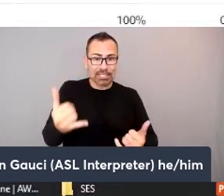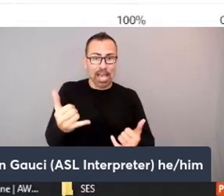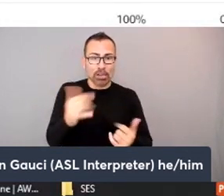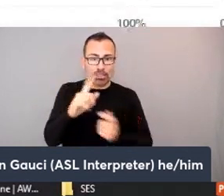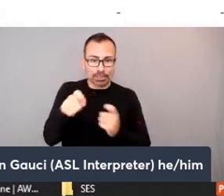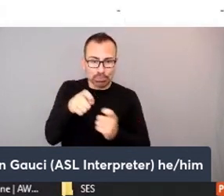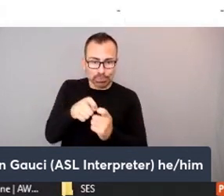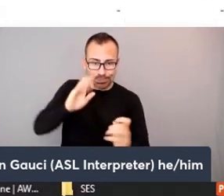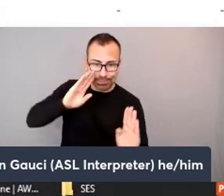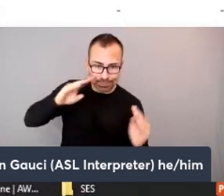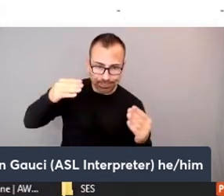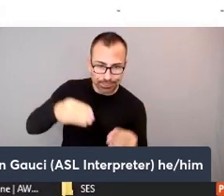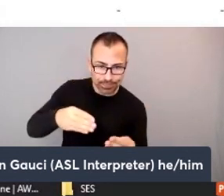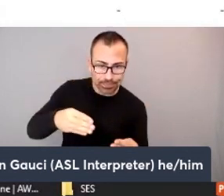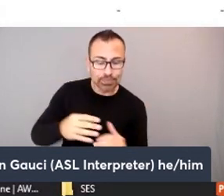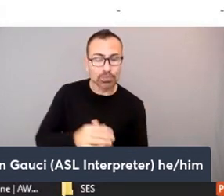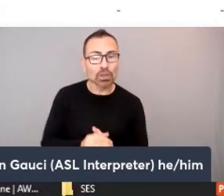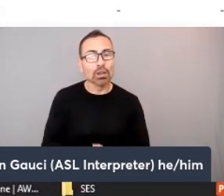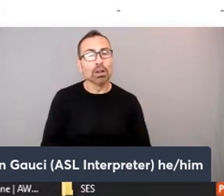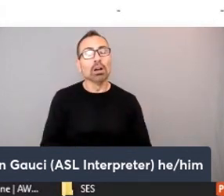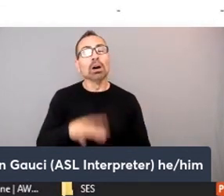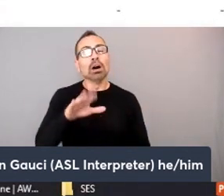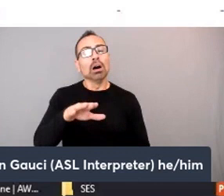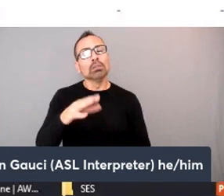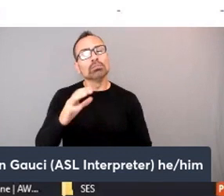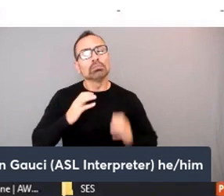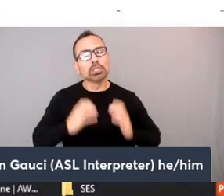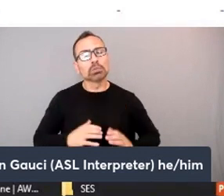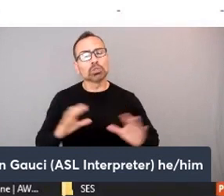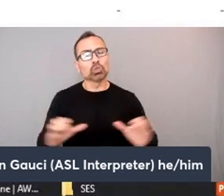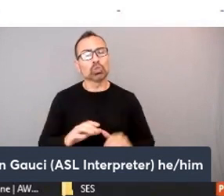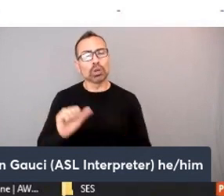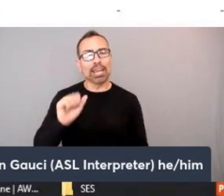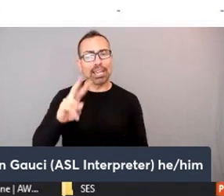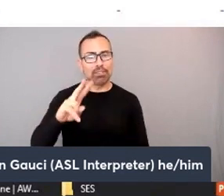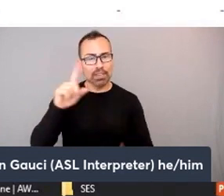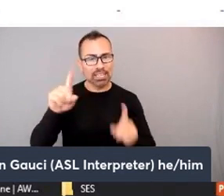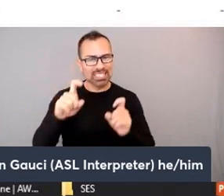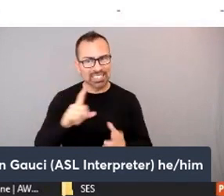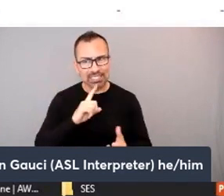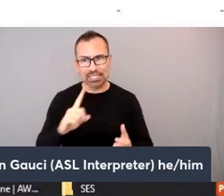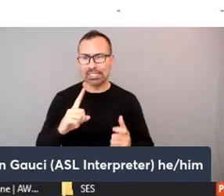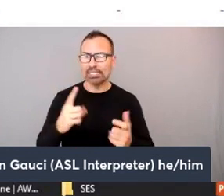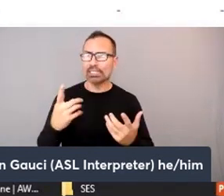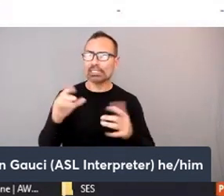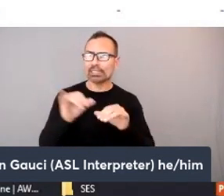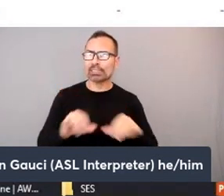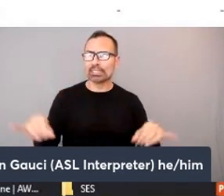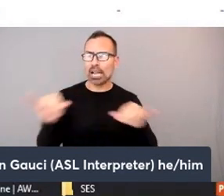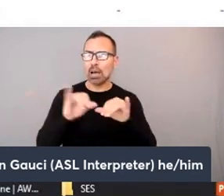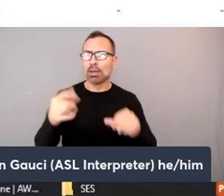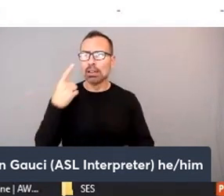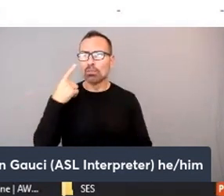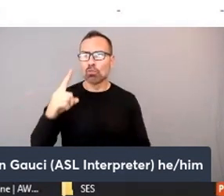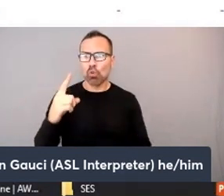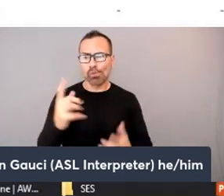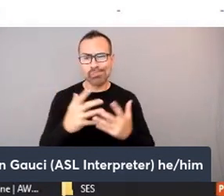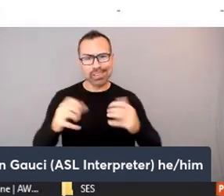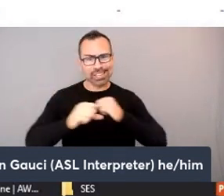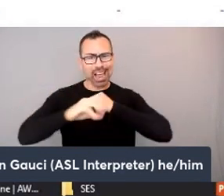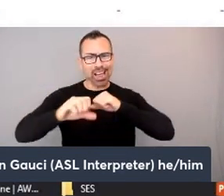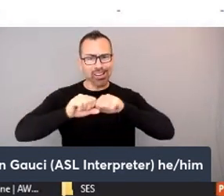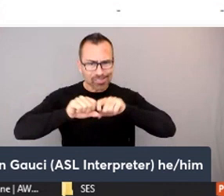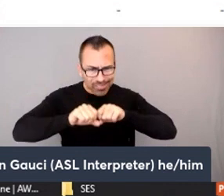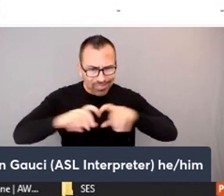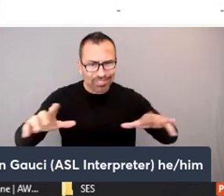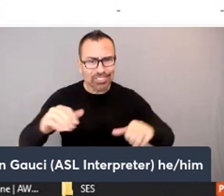things like doing A/B tests, it's very common, especially for very large outreach. You're going to have some email campaign. You're going to